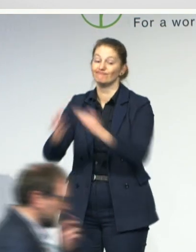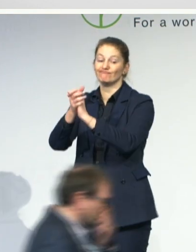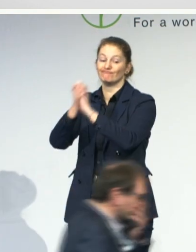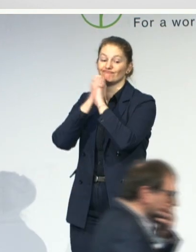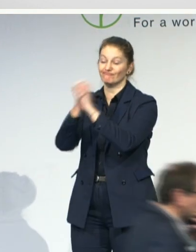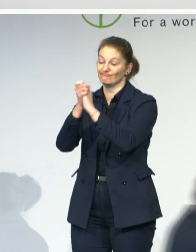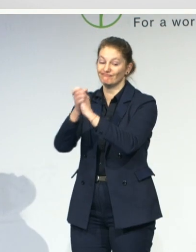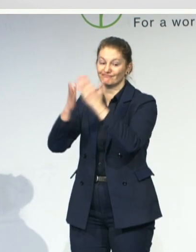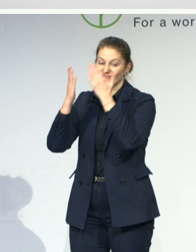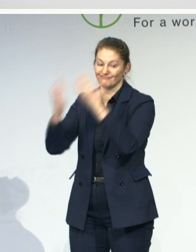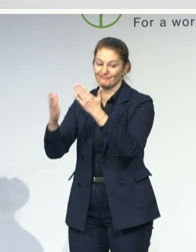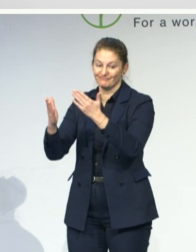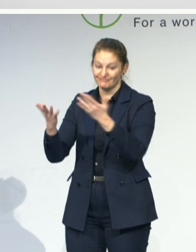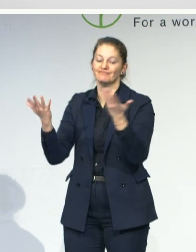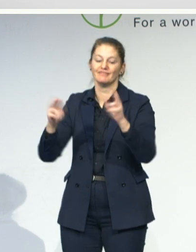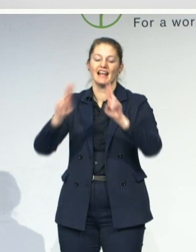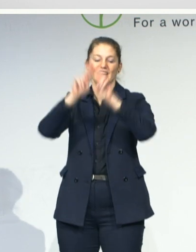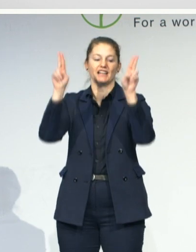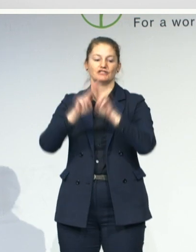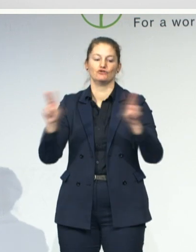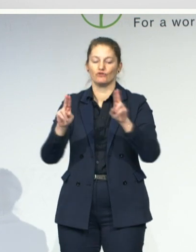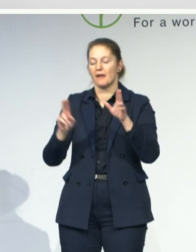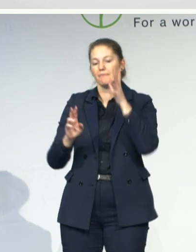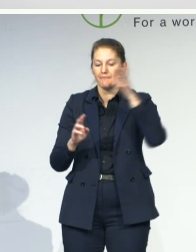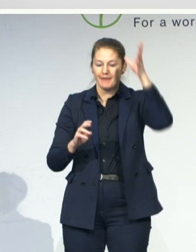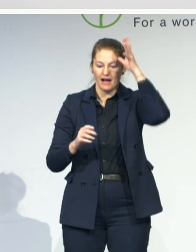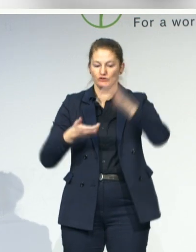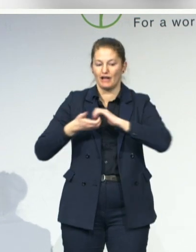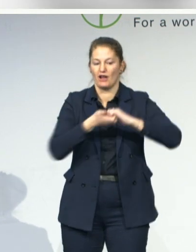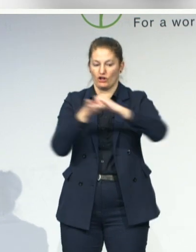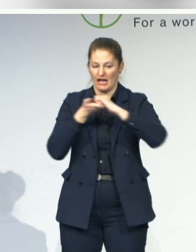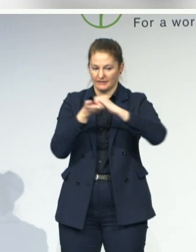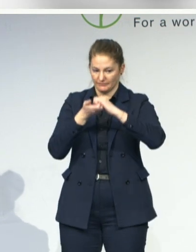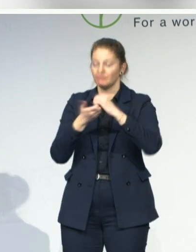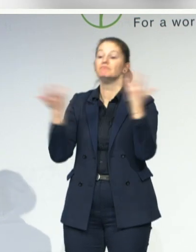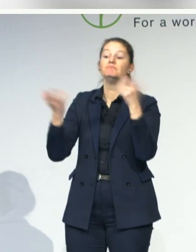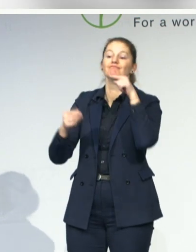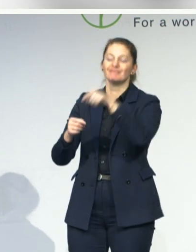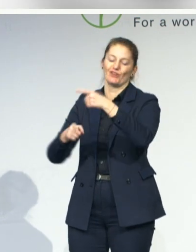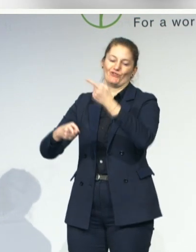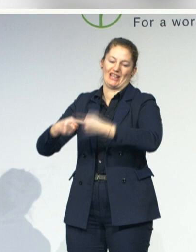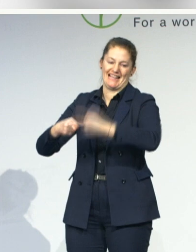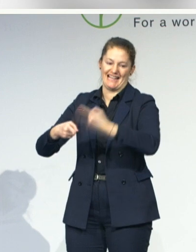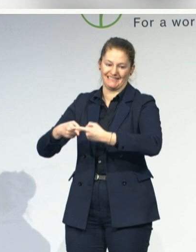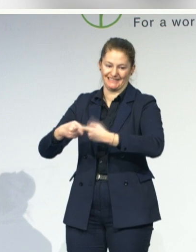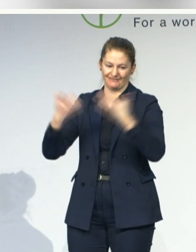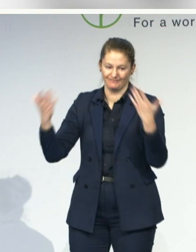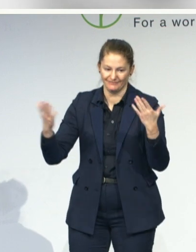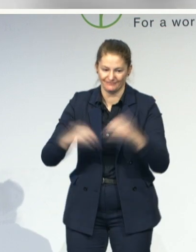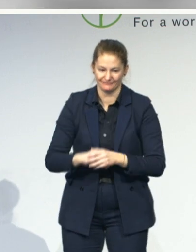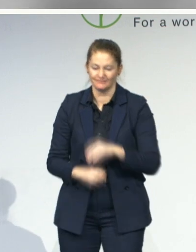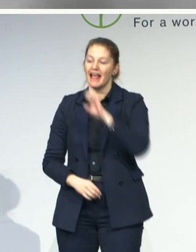Congratulations to the International Parents Alliance and other organizations from Greece. Elpida is an e-learning platform